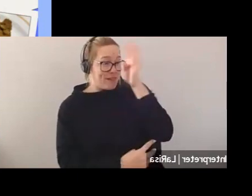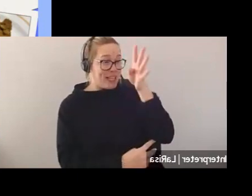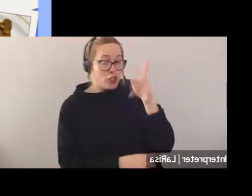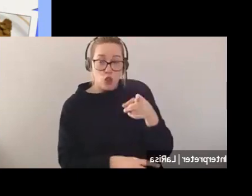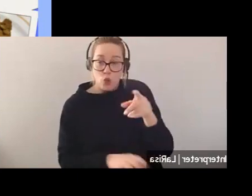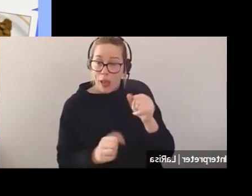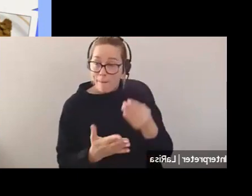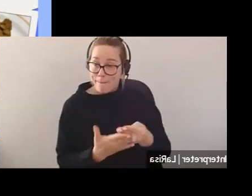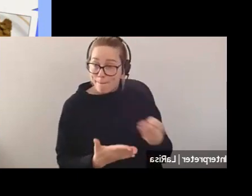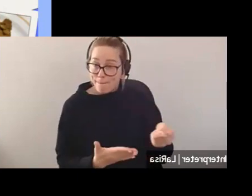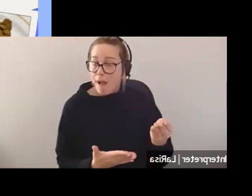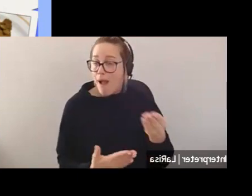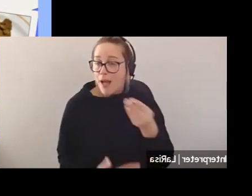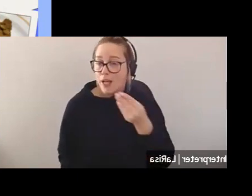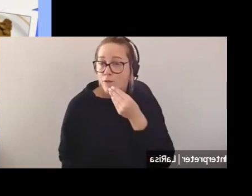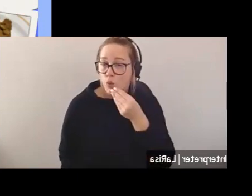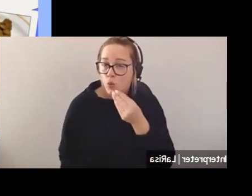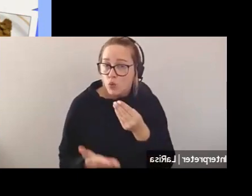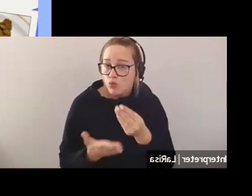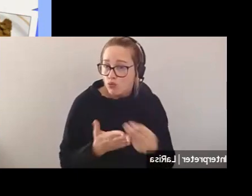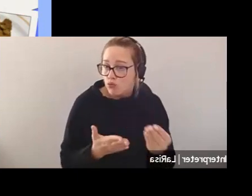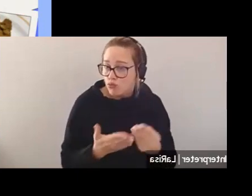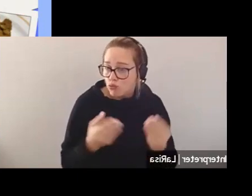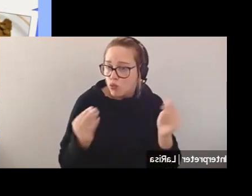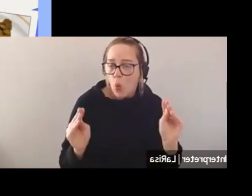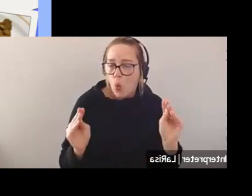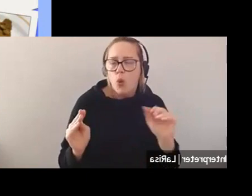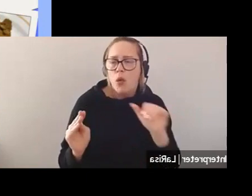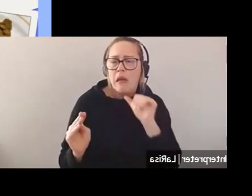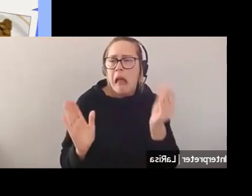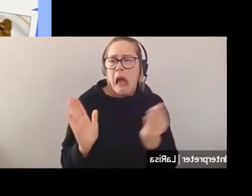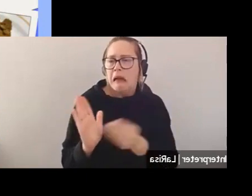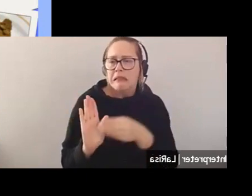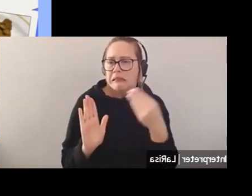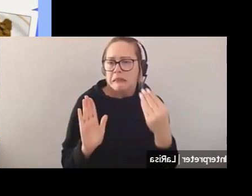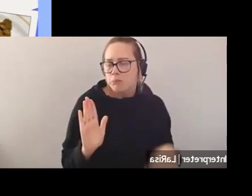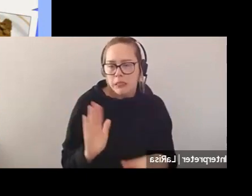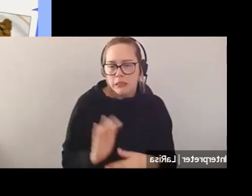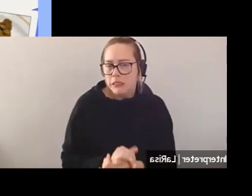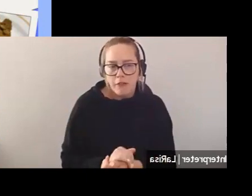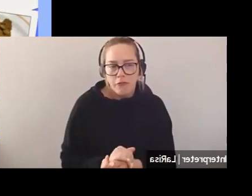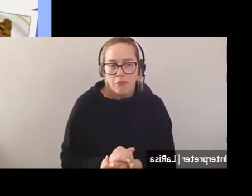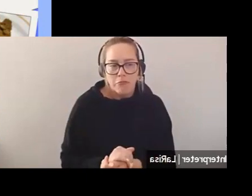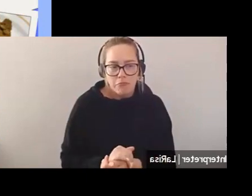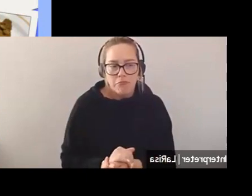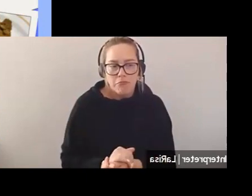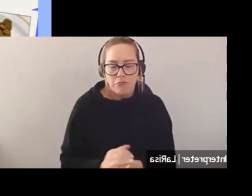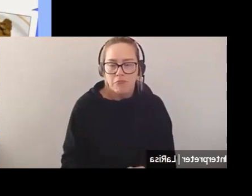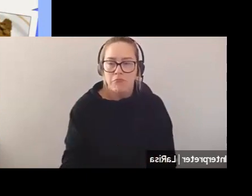this remarkable invention, and you can get it at your supermarket and it's not expensive.